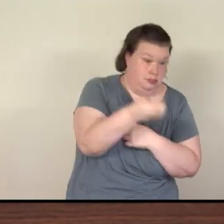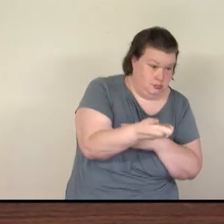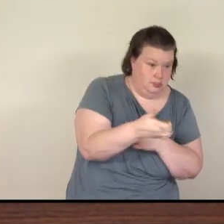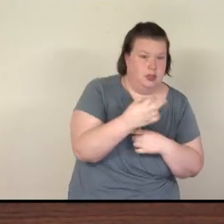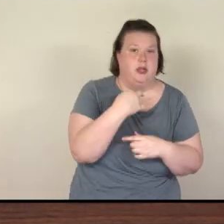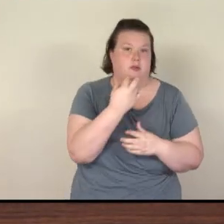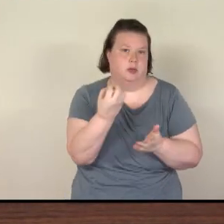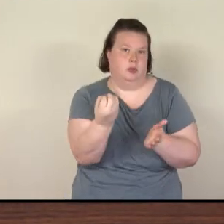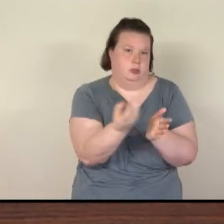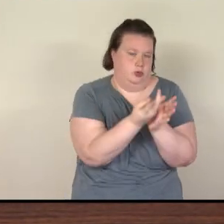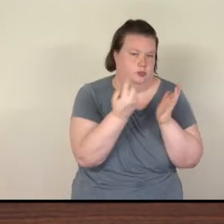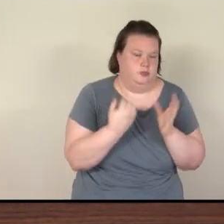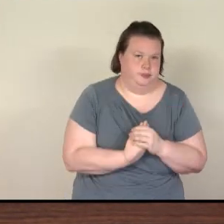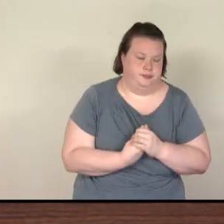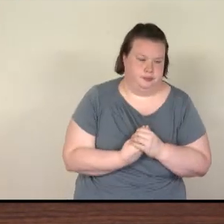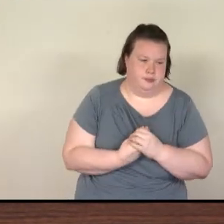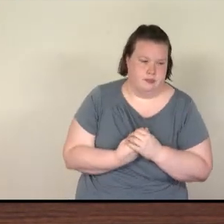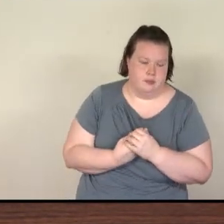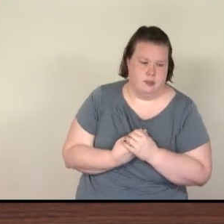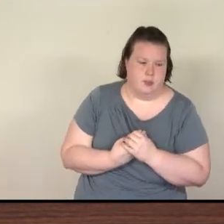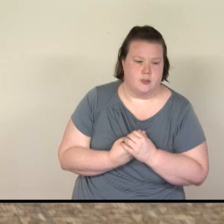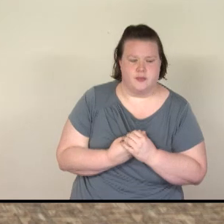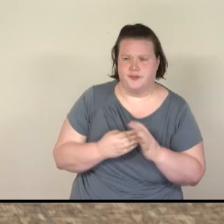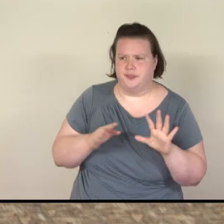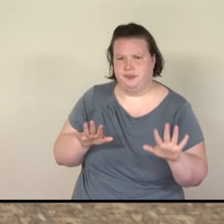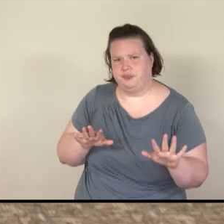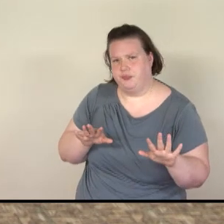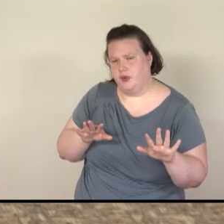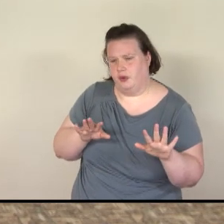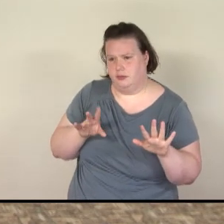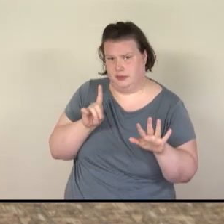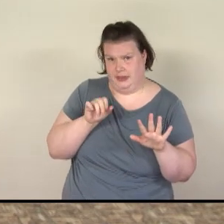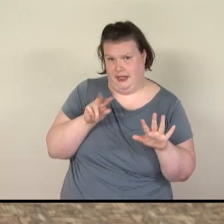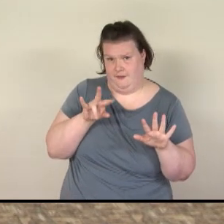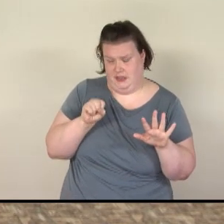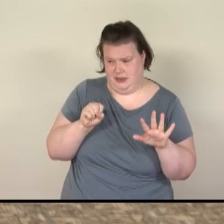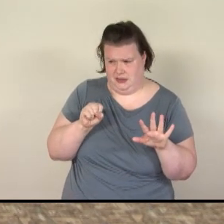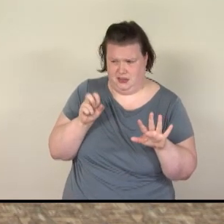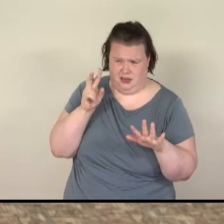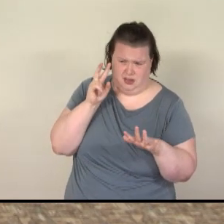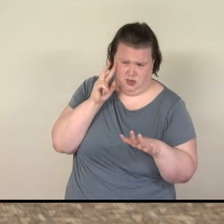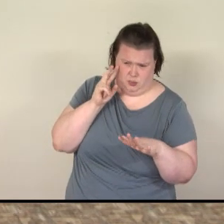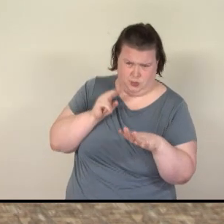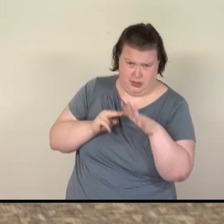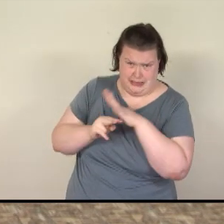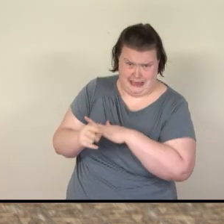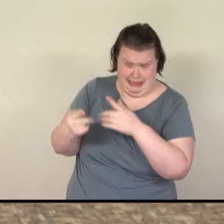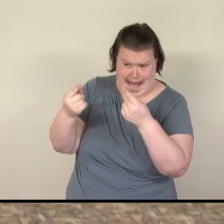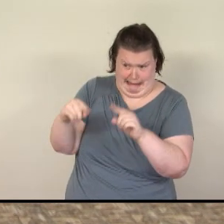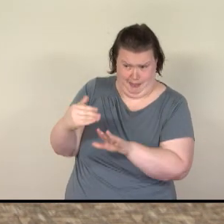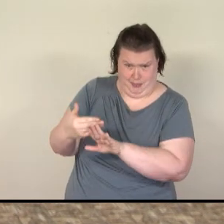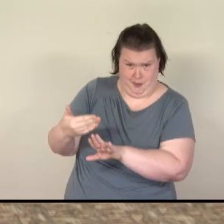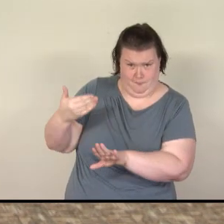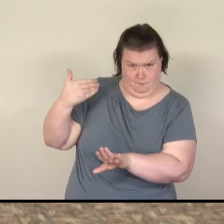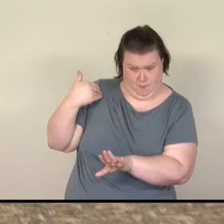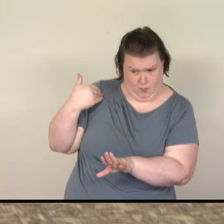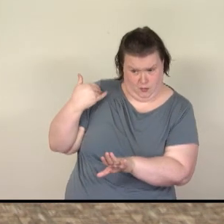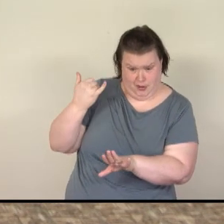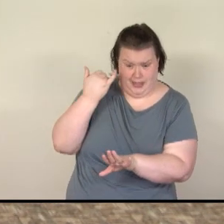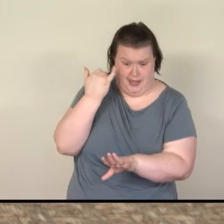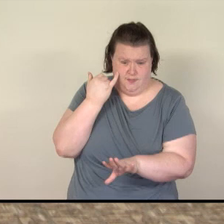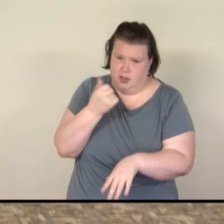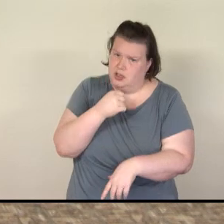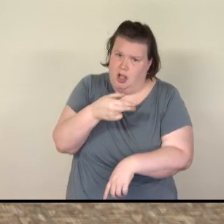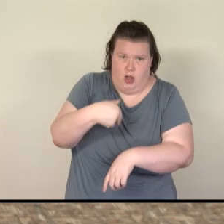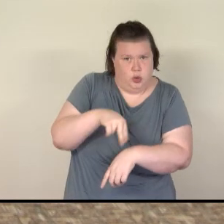the verbal approval. Did we not see that happening before? If it wasn't standard practice, if